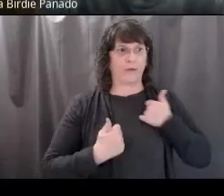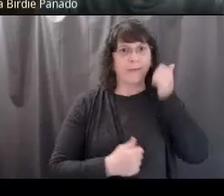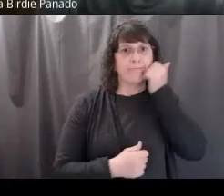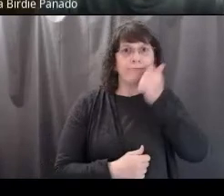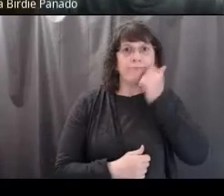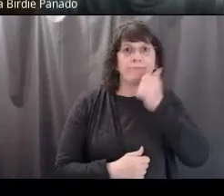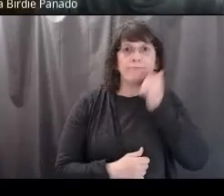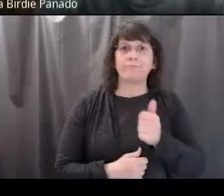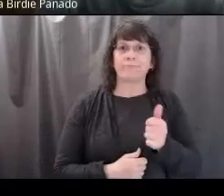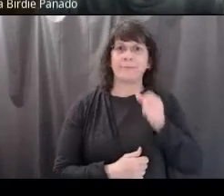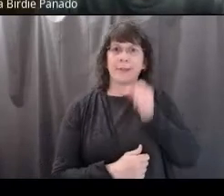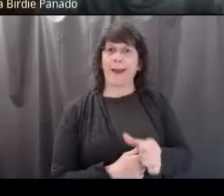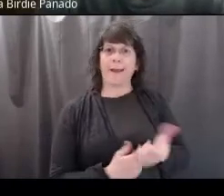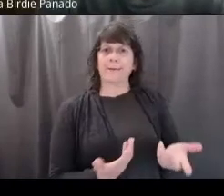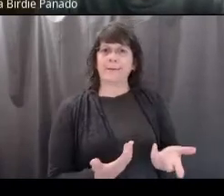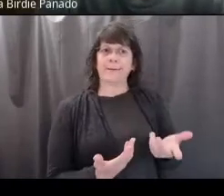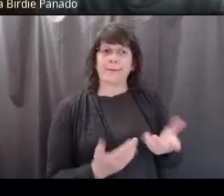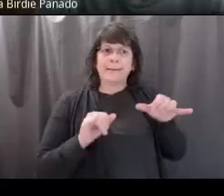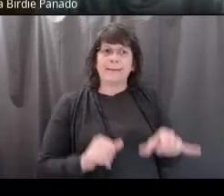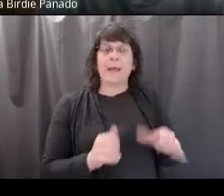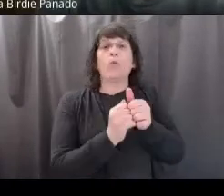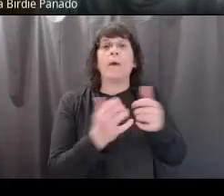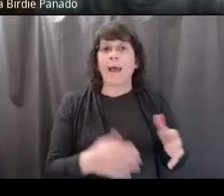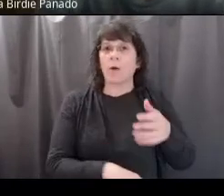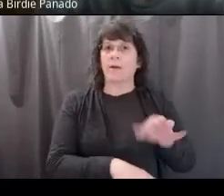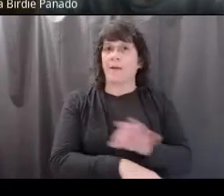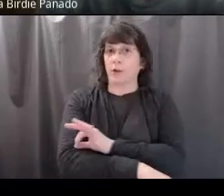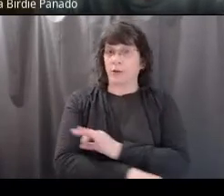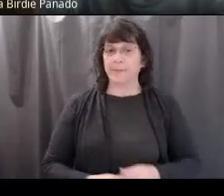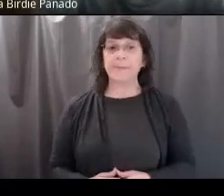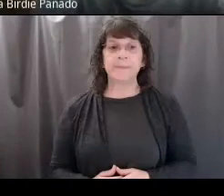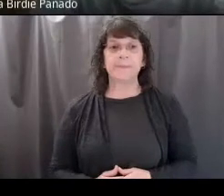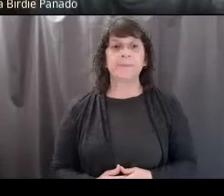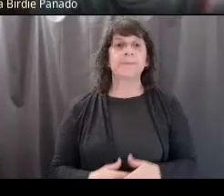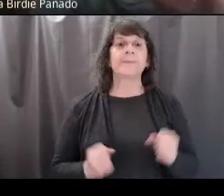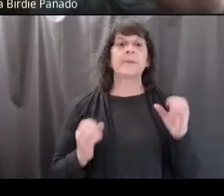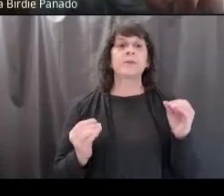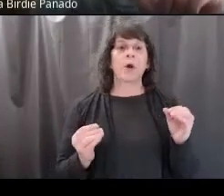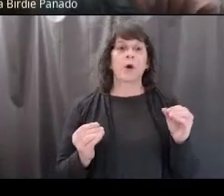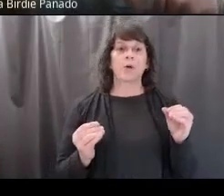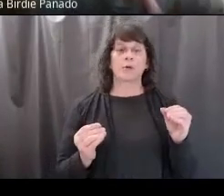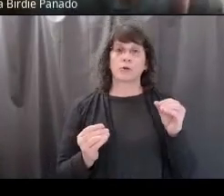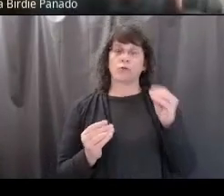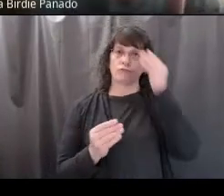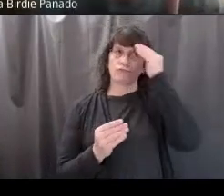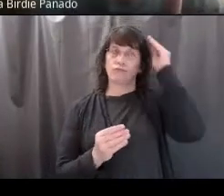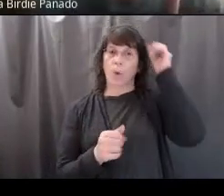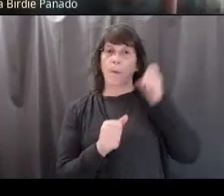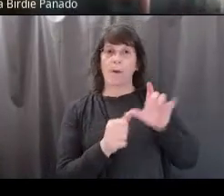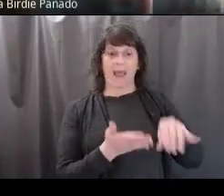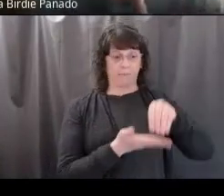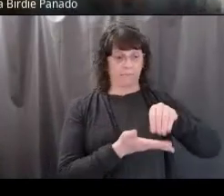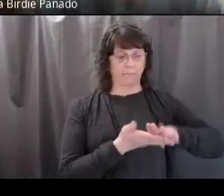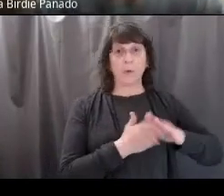life. They would not be how they are today without their feathers. So let's keep that in mind. Jot that down